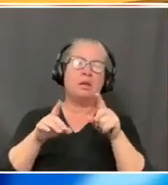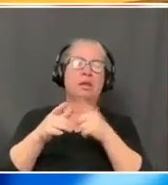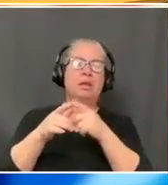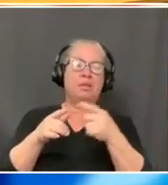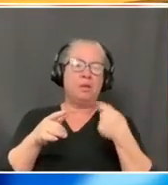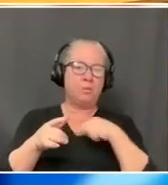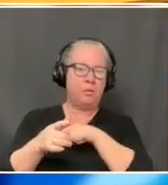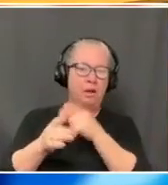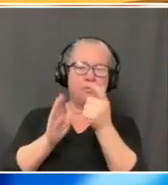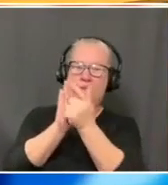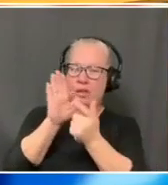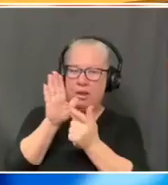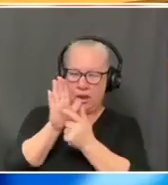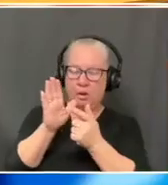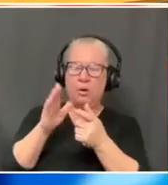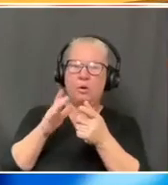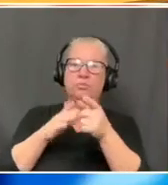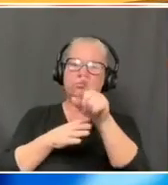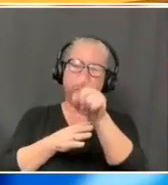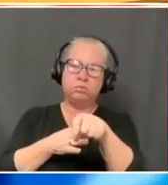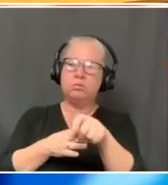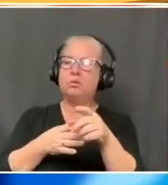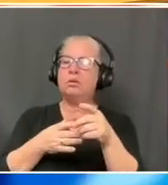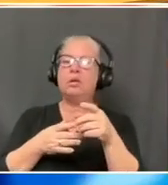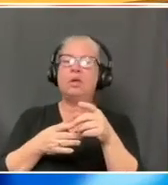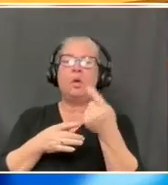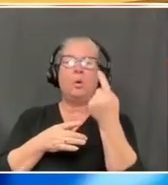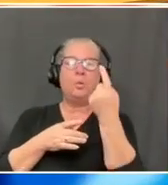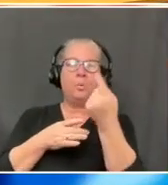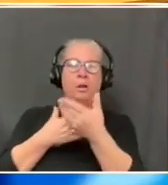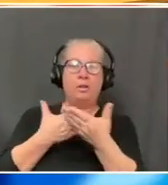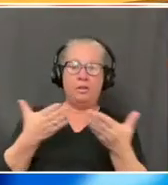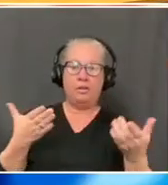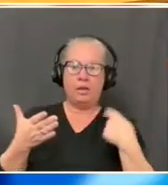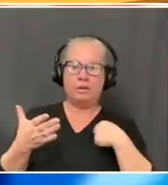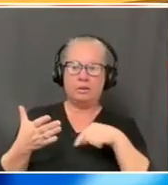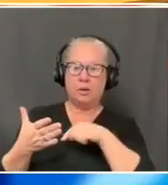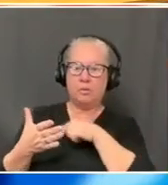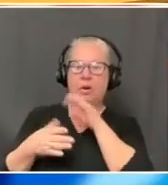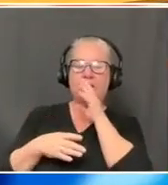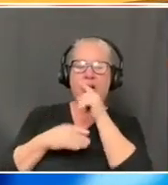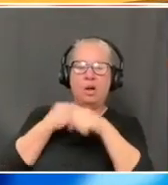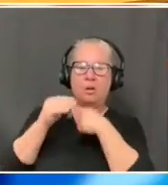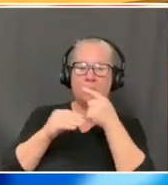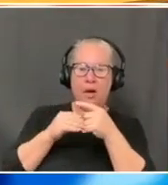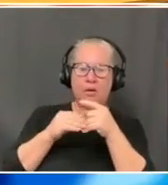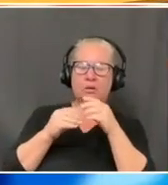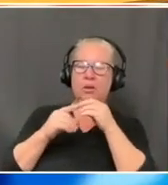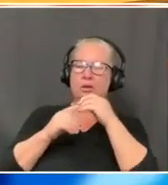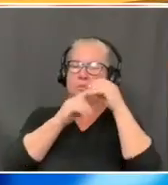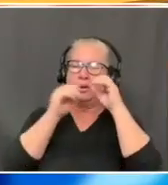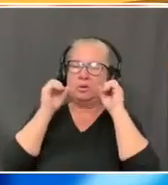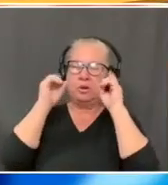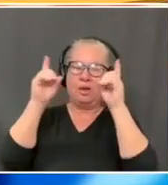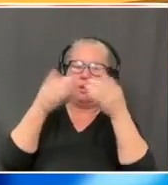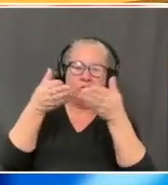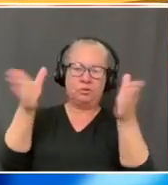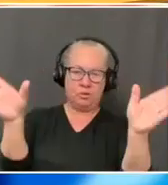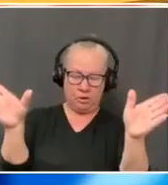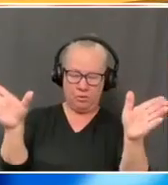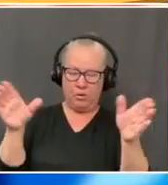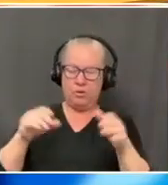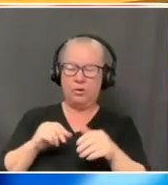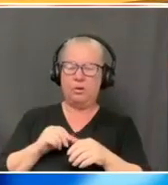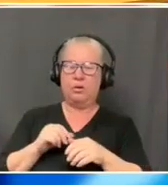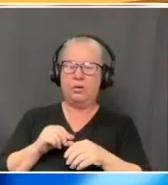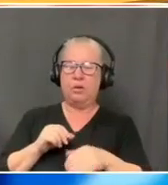obligation. I think one of the key things when we talk about special ed in general and tying it to kind of April advocacy